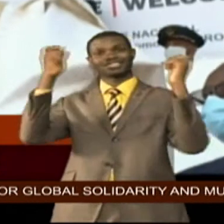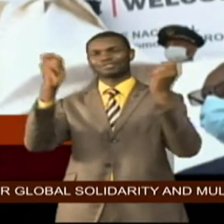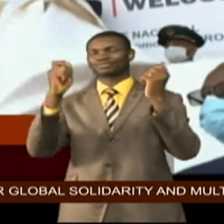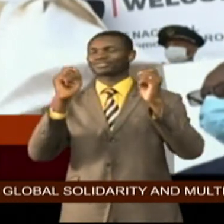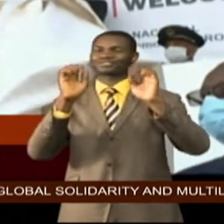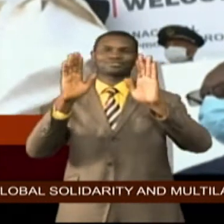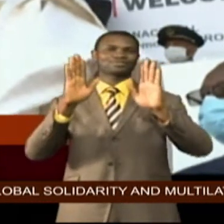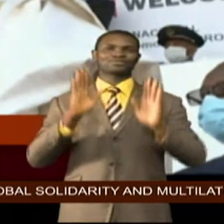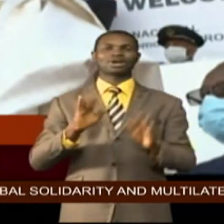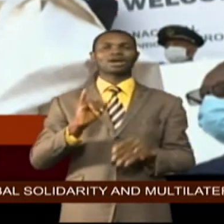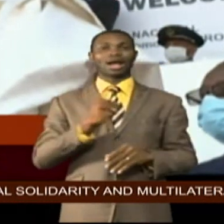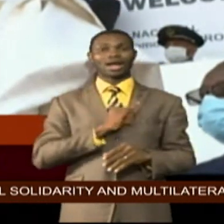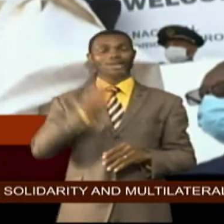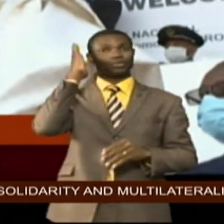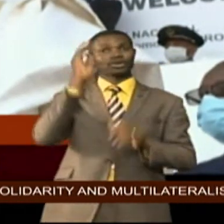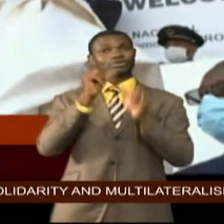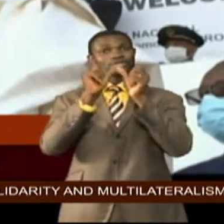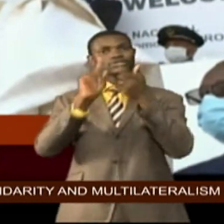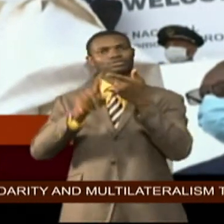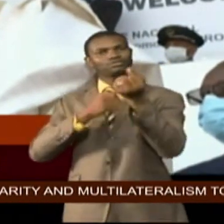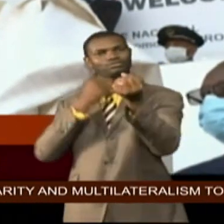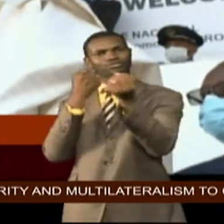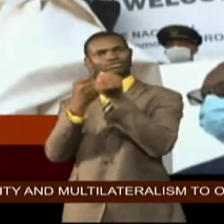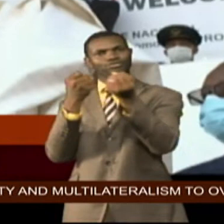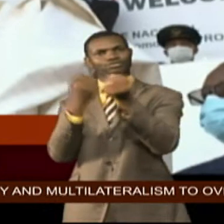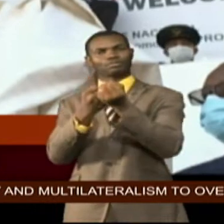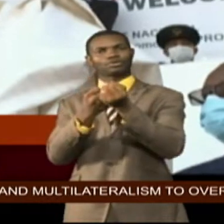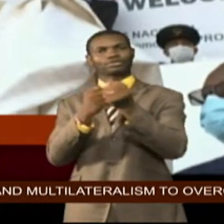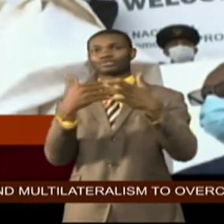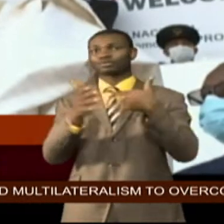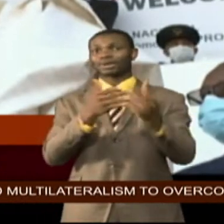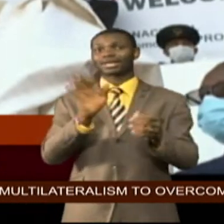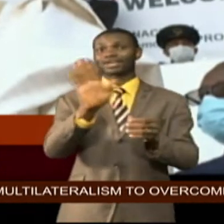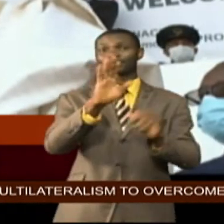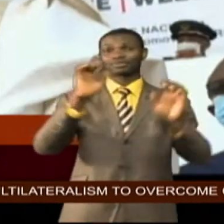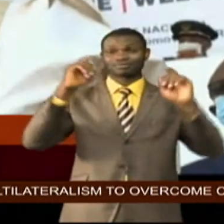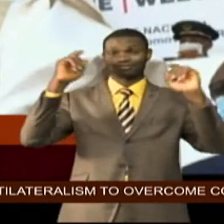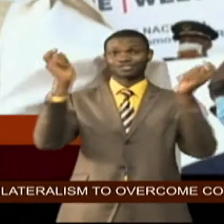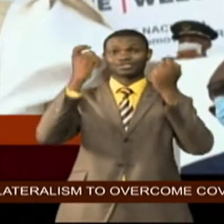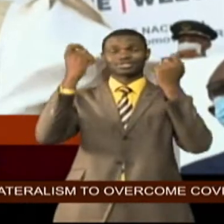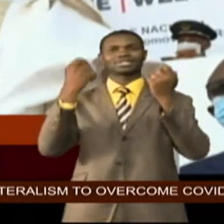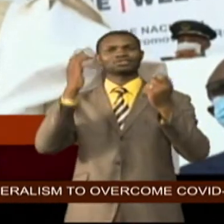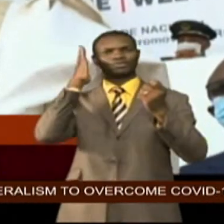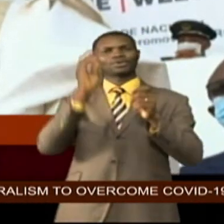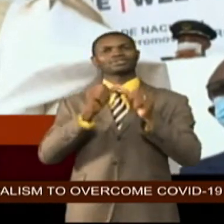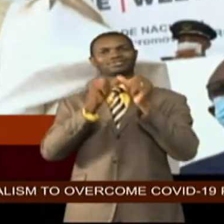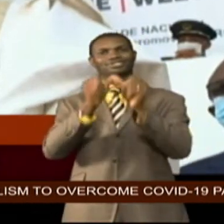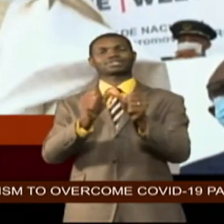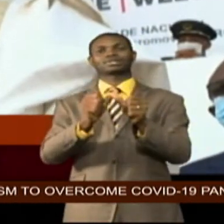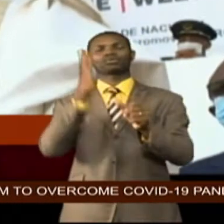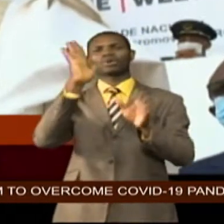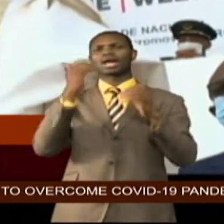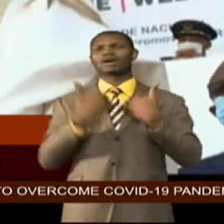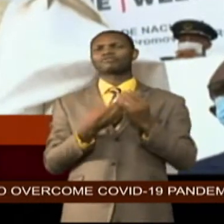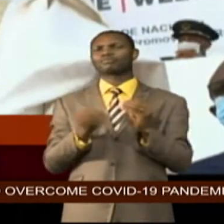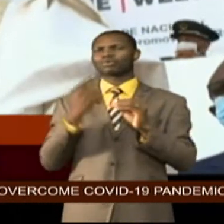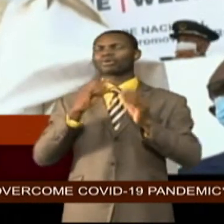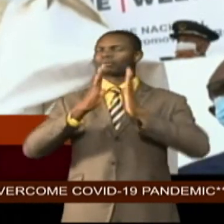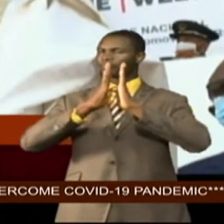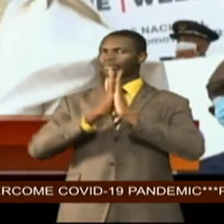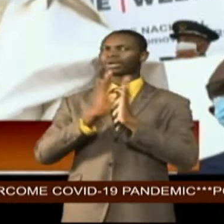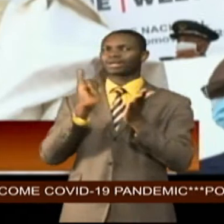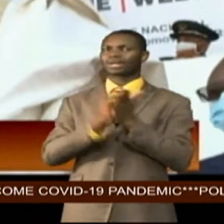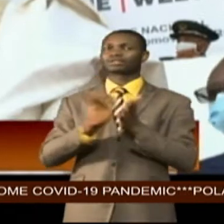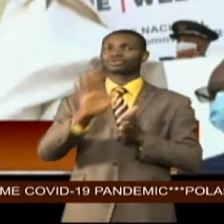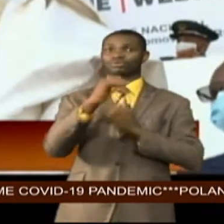my wish for greater achievement in the years ahead. It is my sincere prayer that your